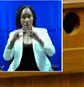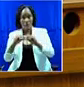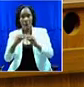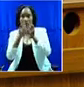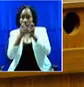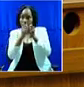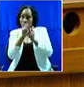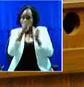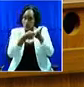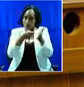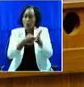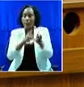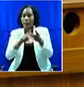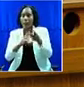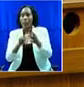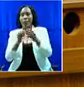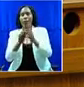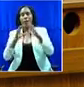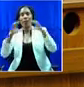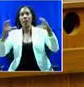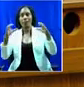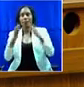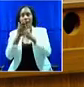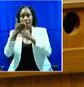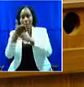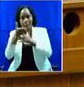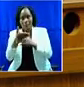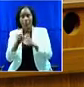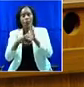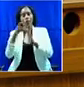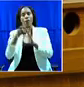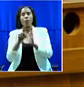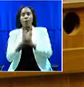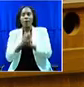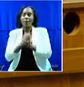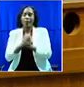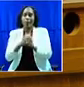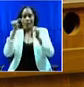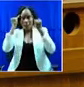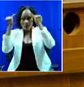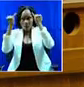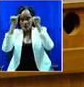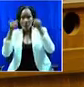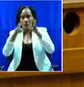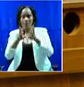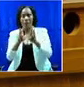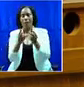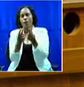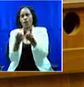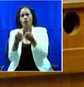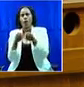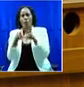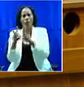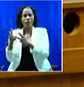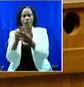access. We are developing innovative new ways to provide low-income